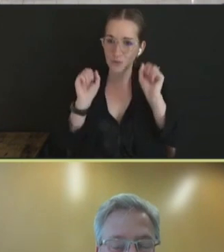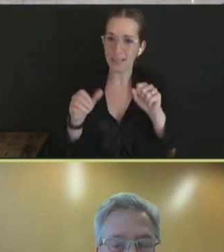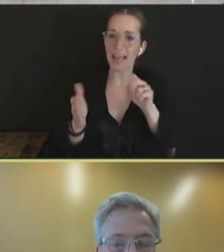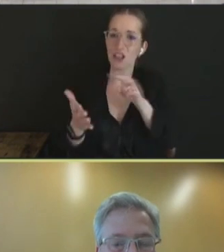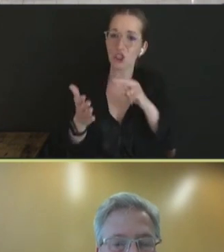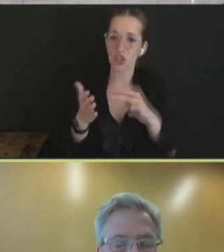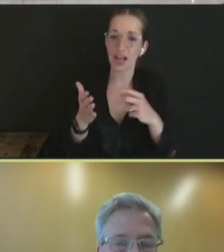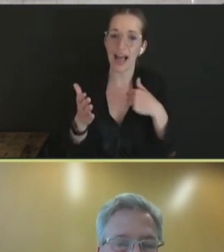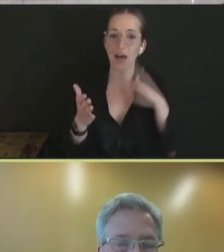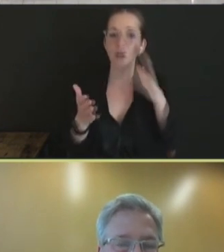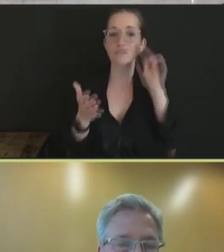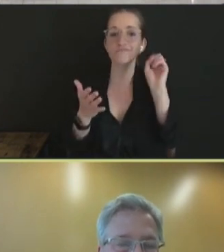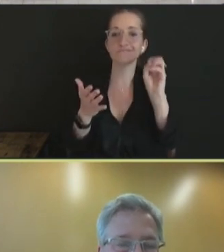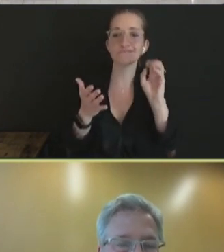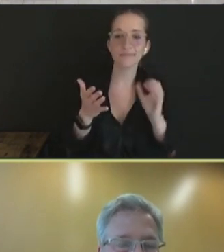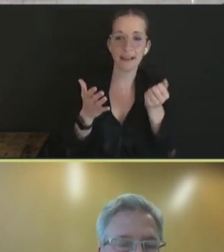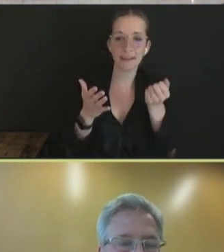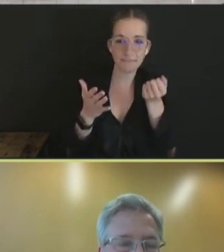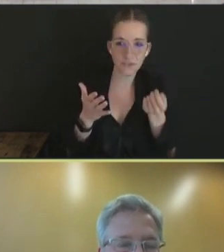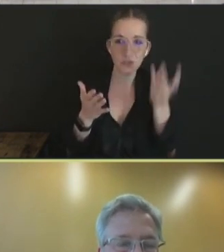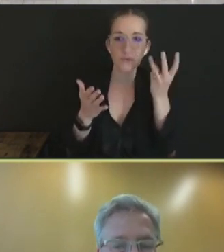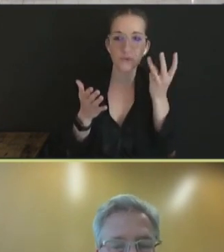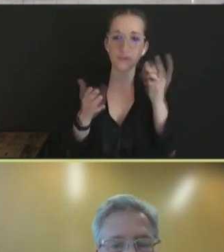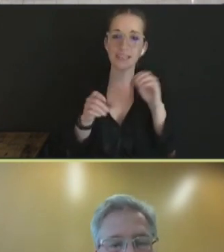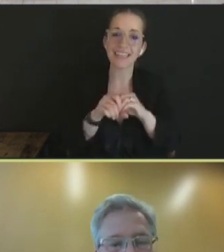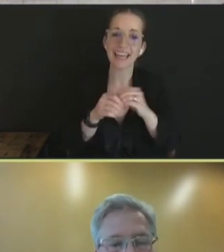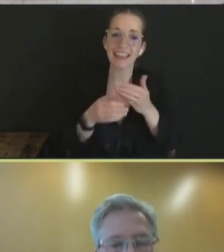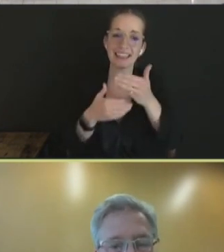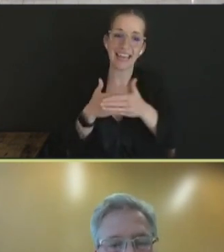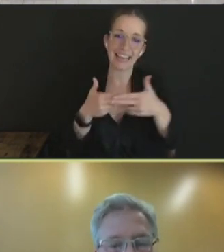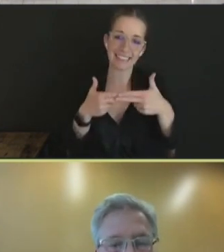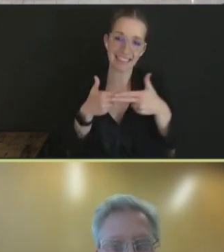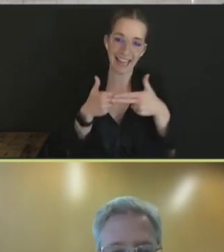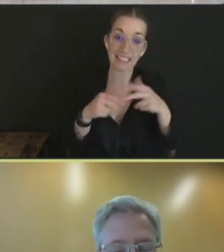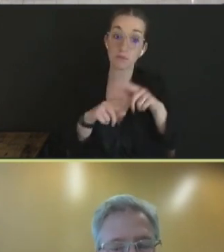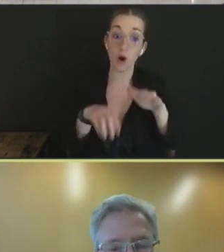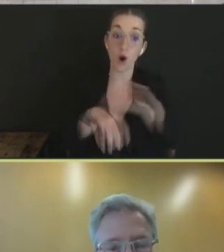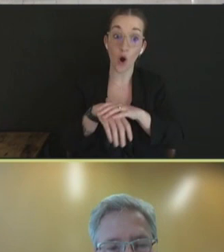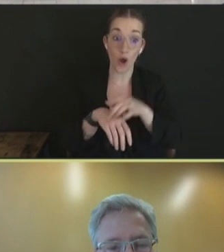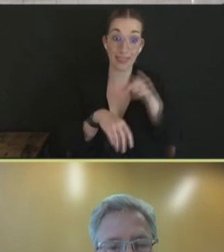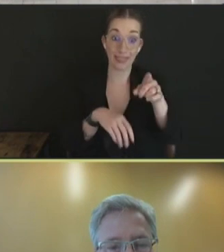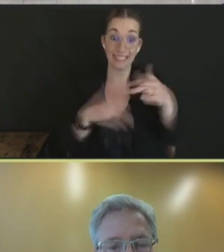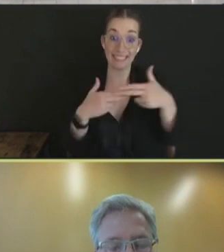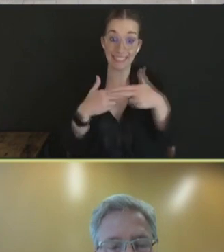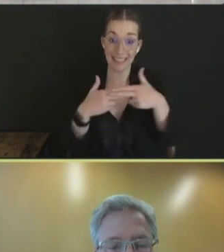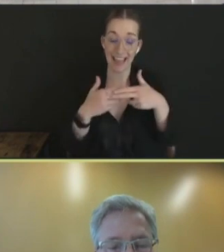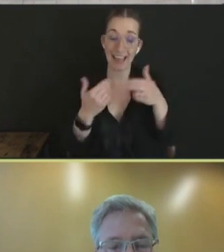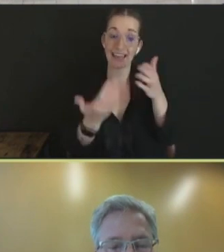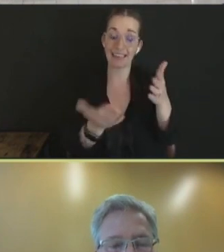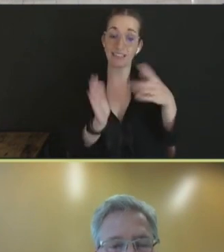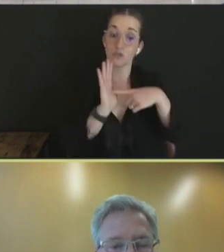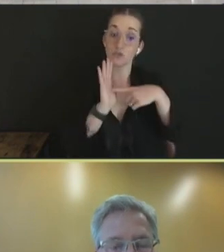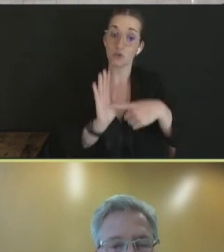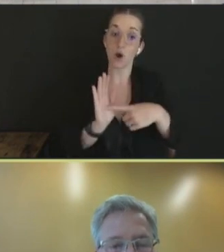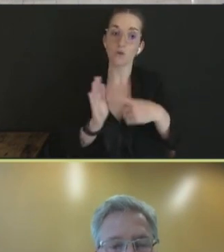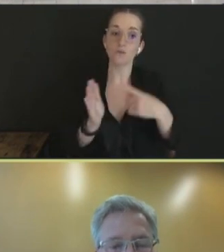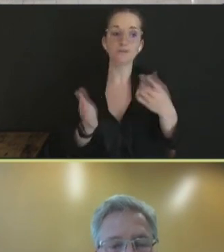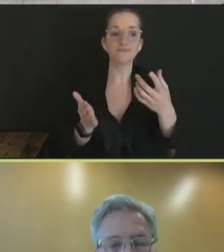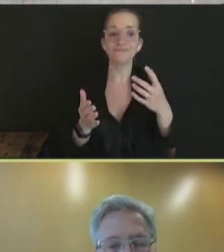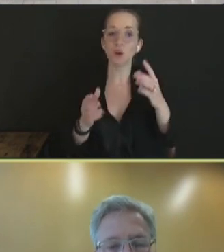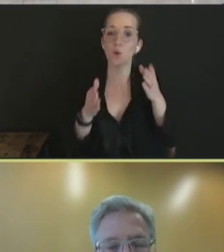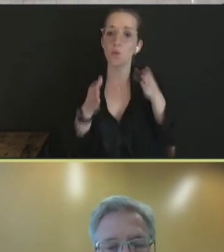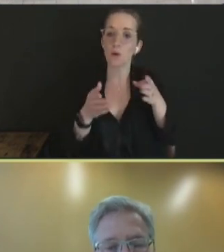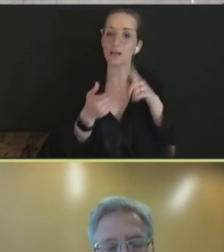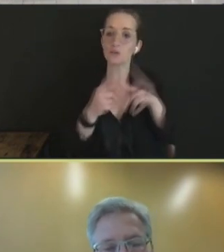a few of those in the next slides. But on this one, this is a way of looking at the